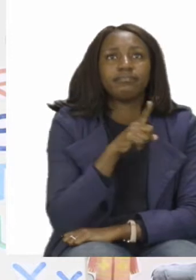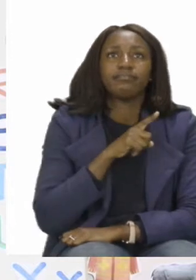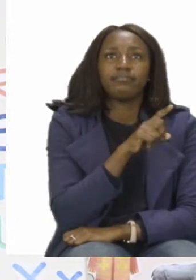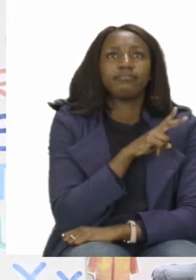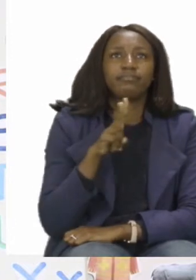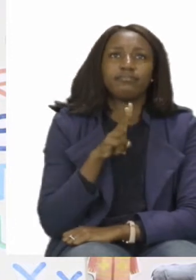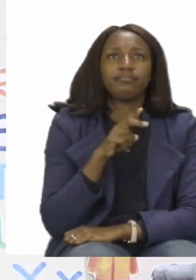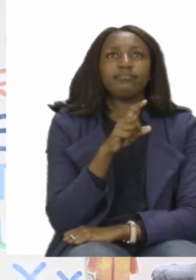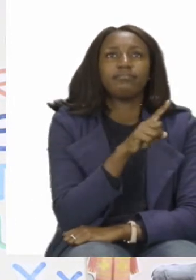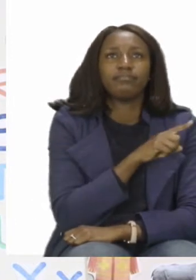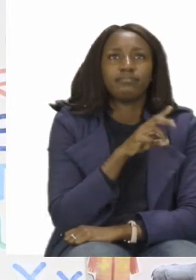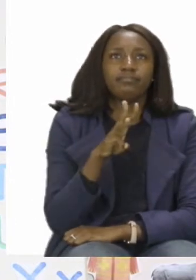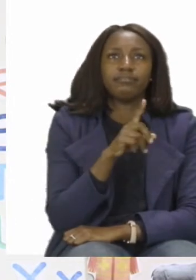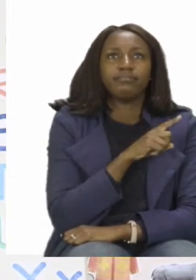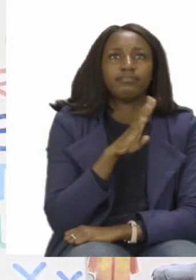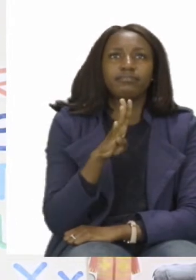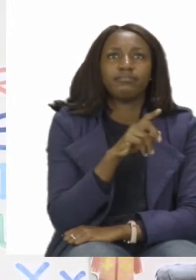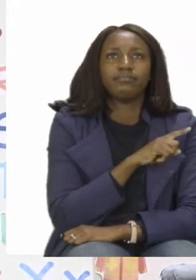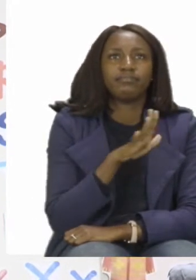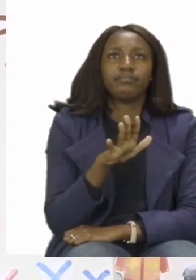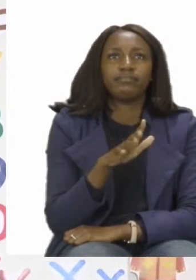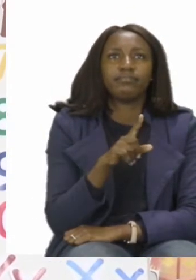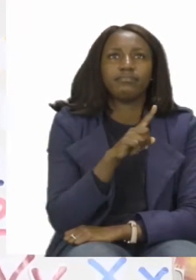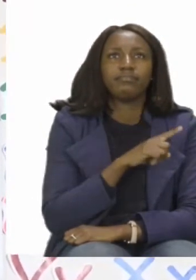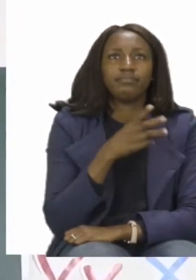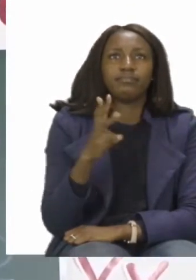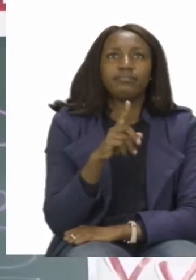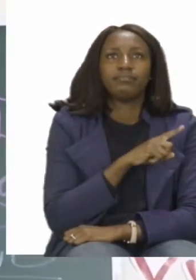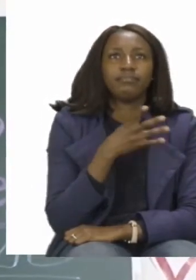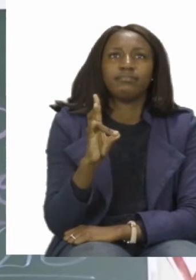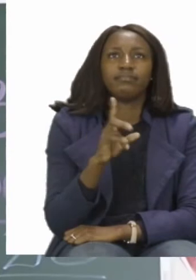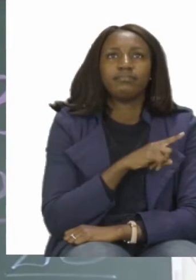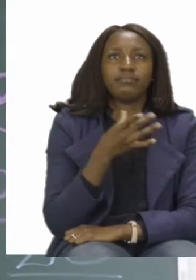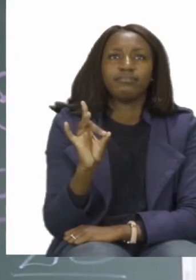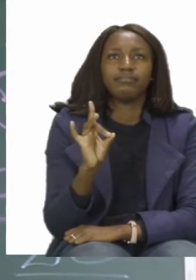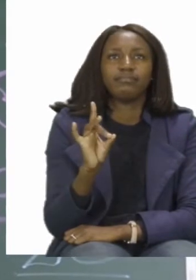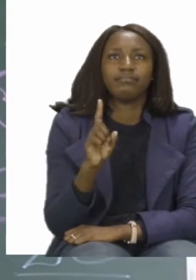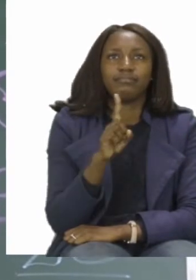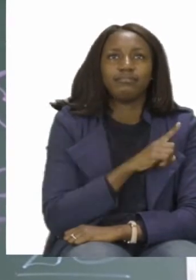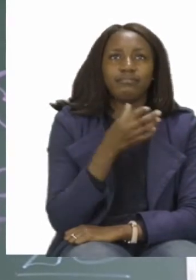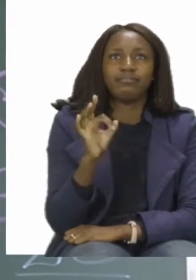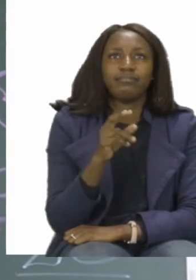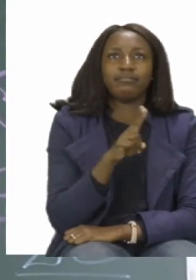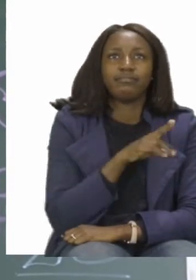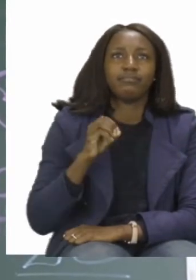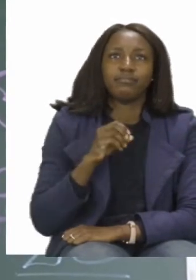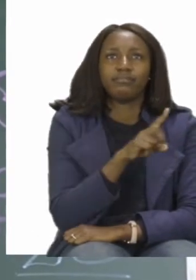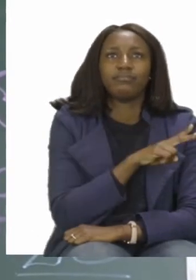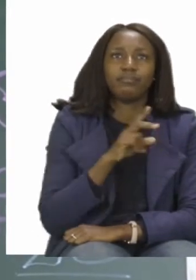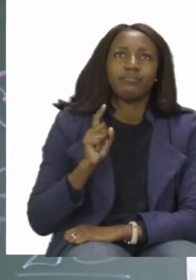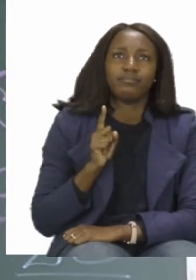11, 12, 13, 14, 15, 16, 17, 18, 19,